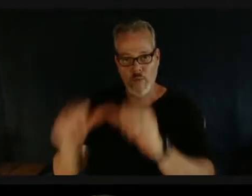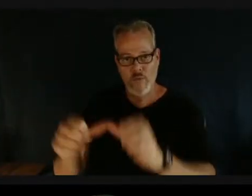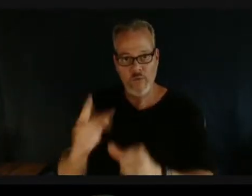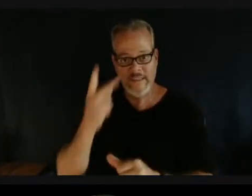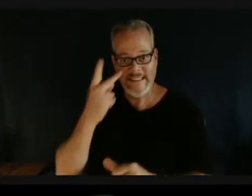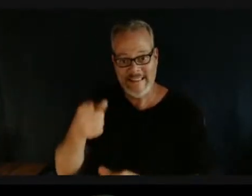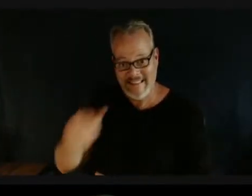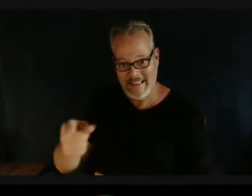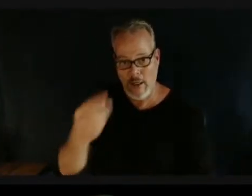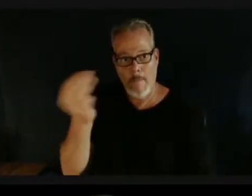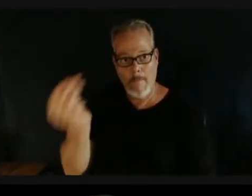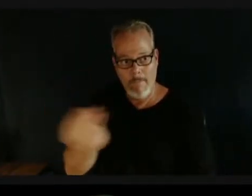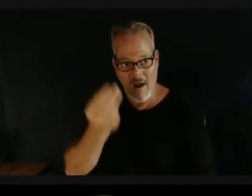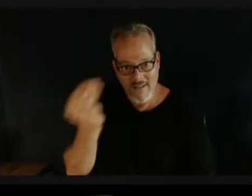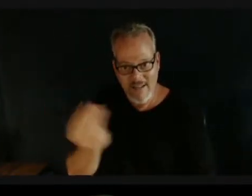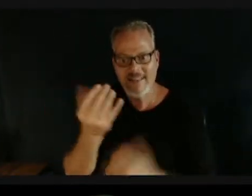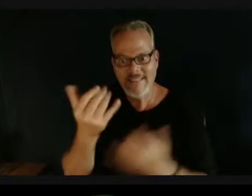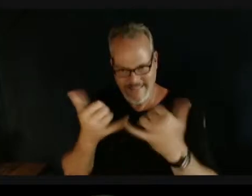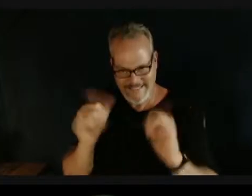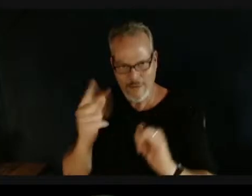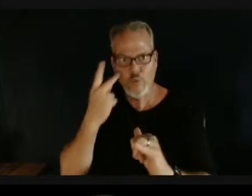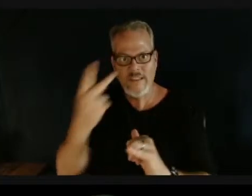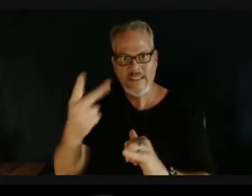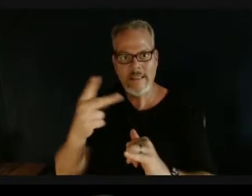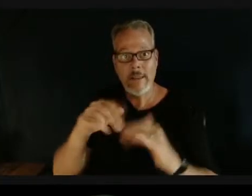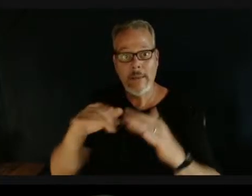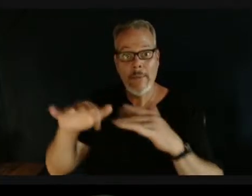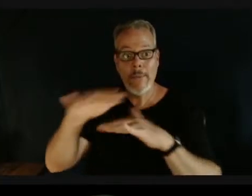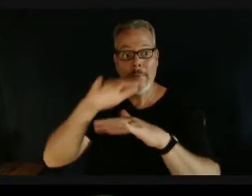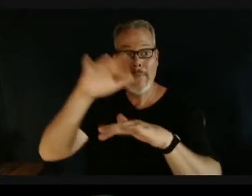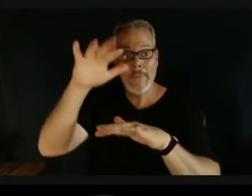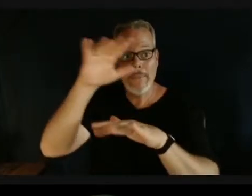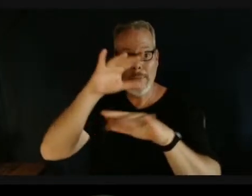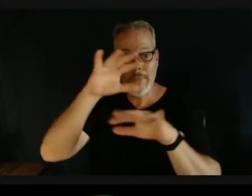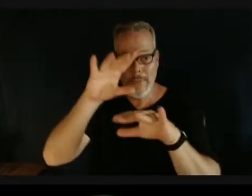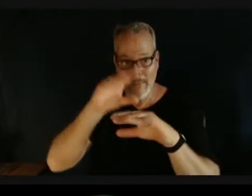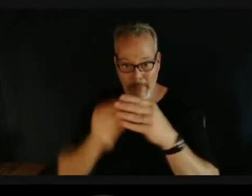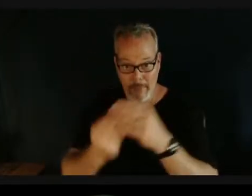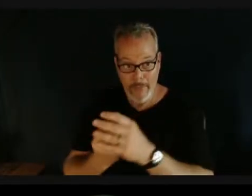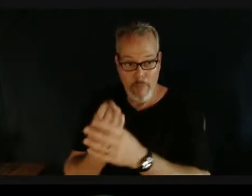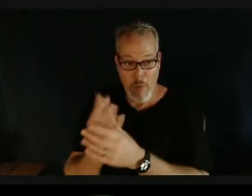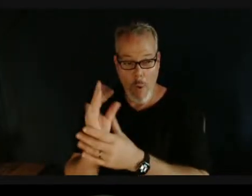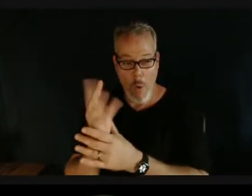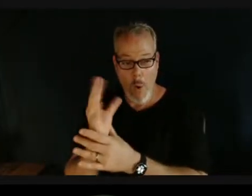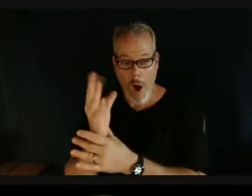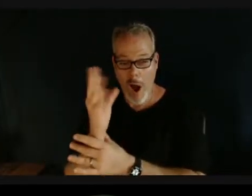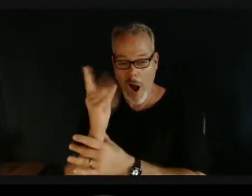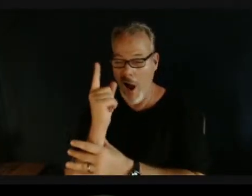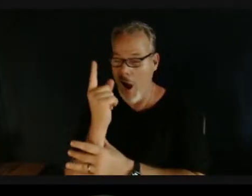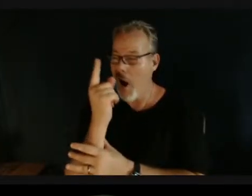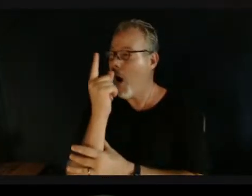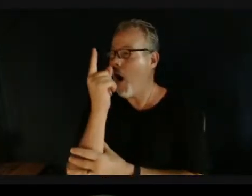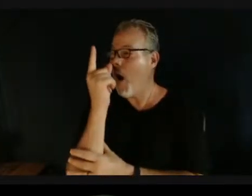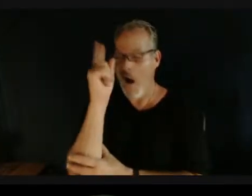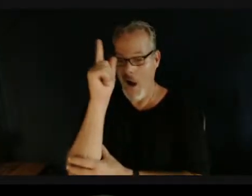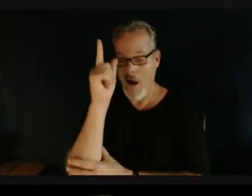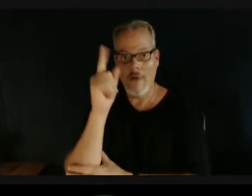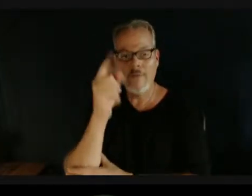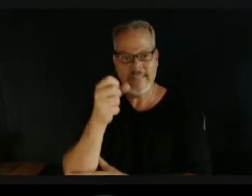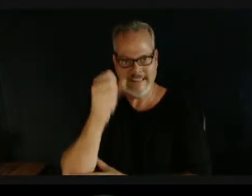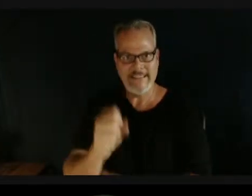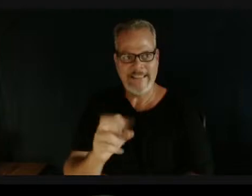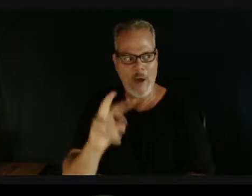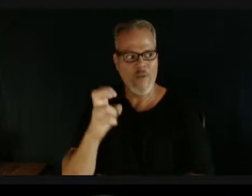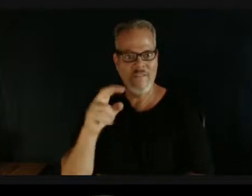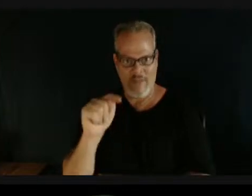You see gas degassing, glowing, low level. Then there's our lava fountain from the south vent. Once the fountain shuts